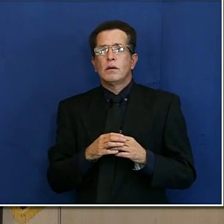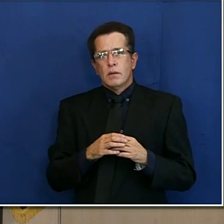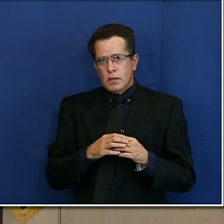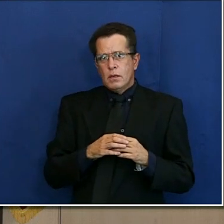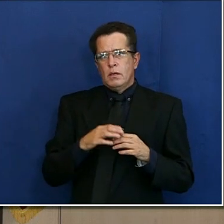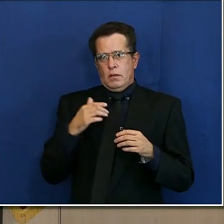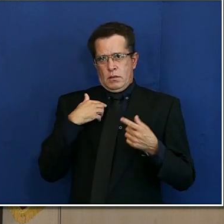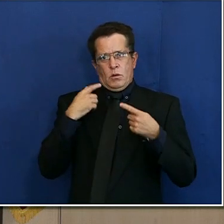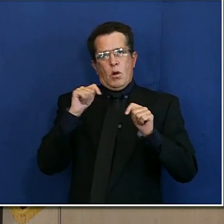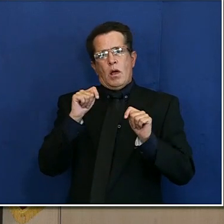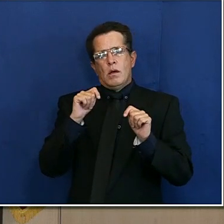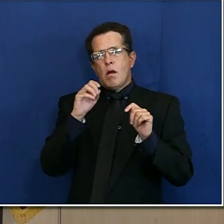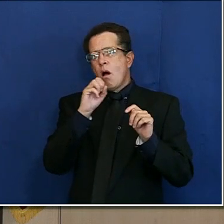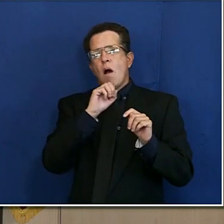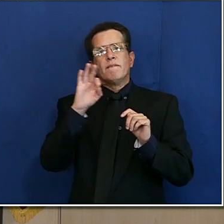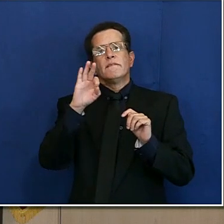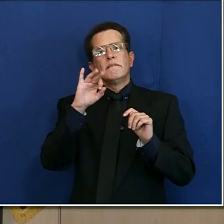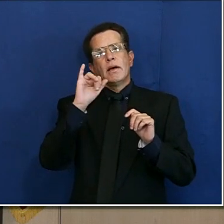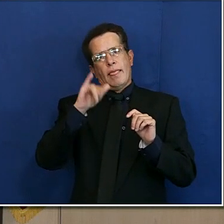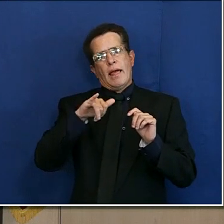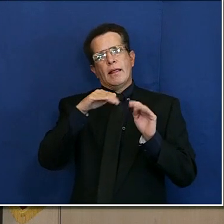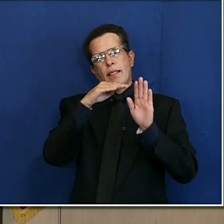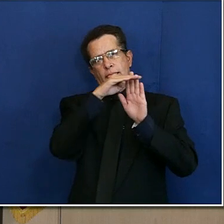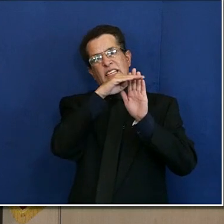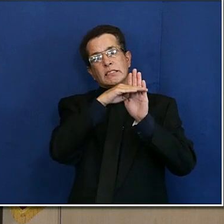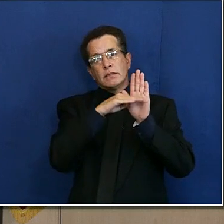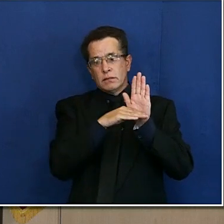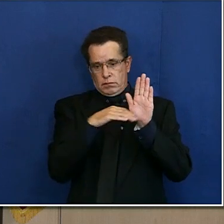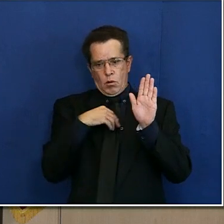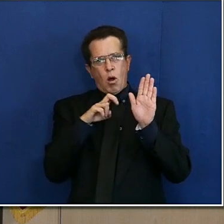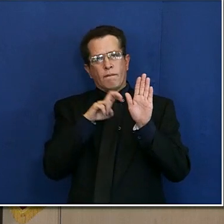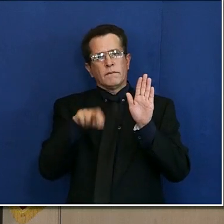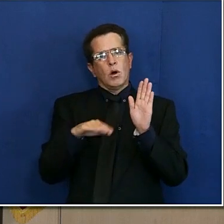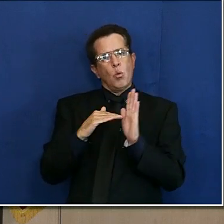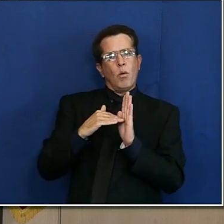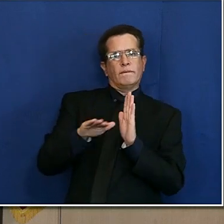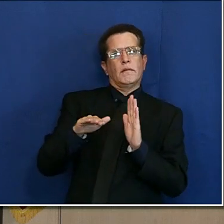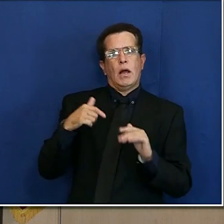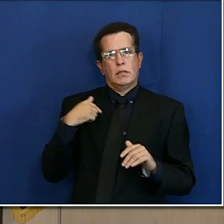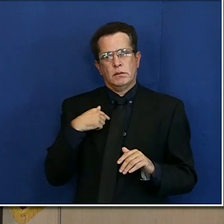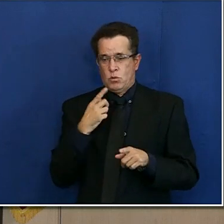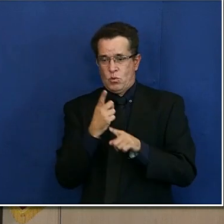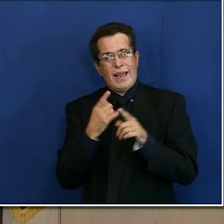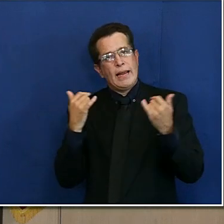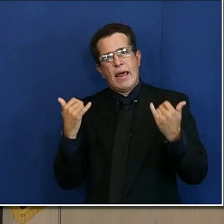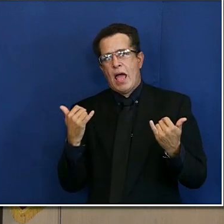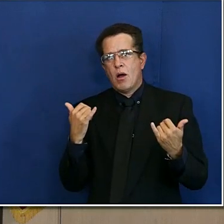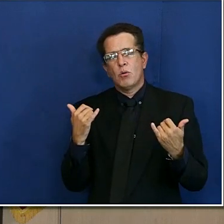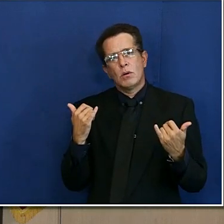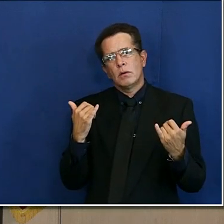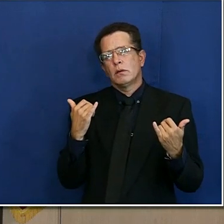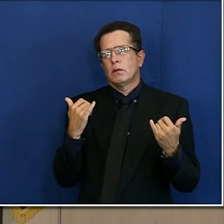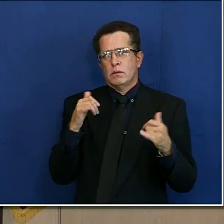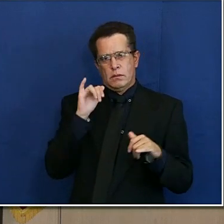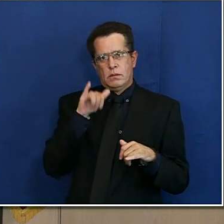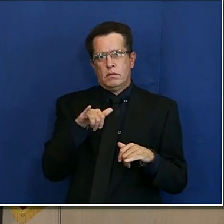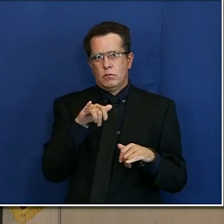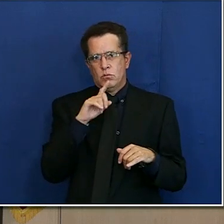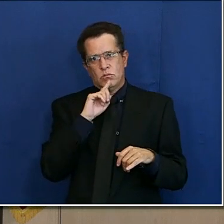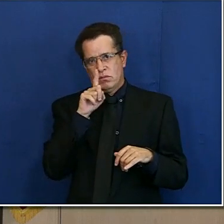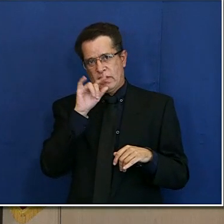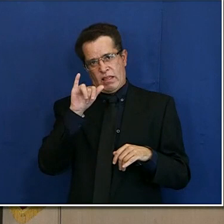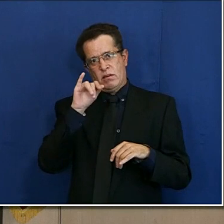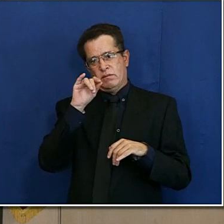coming off of the state's county monitoring list, right now has only impact